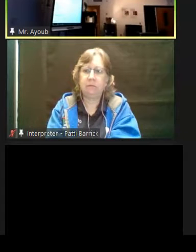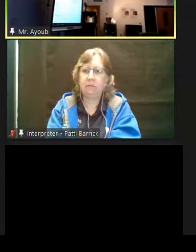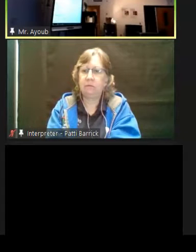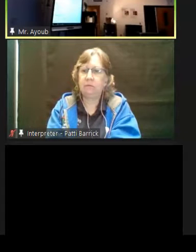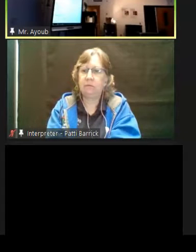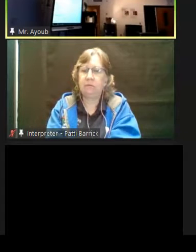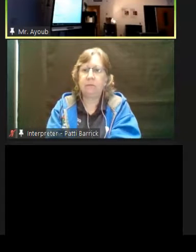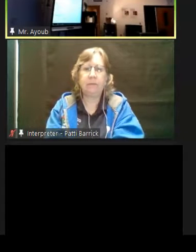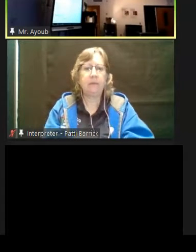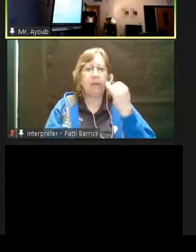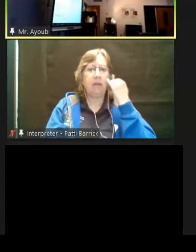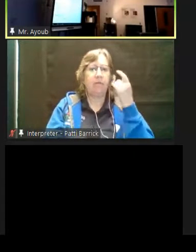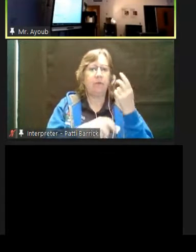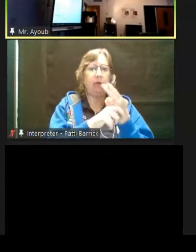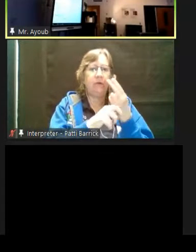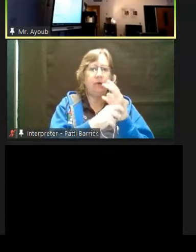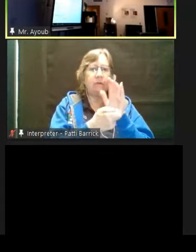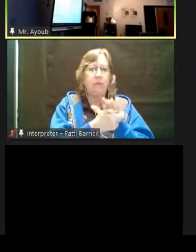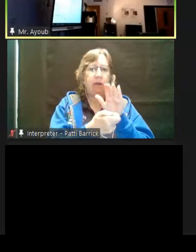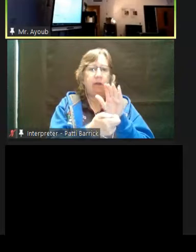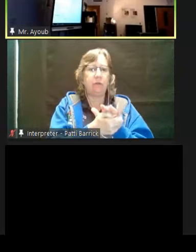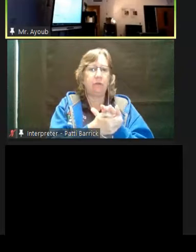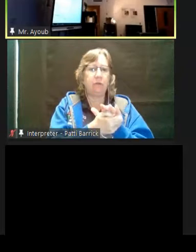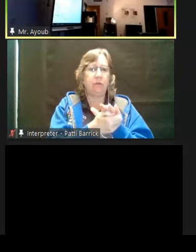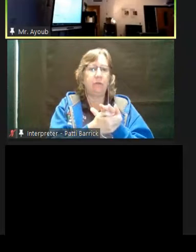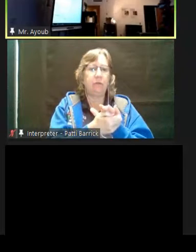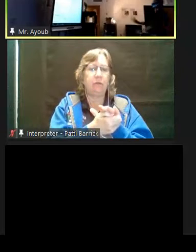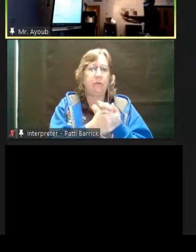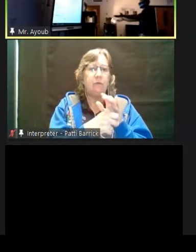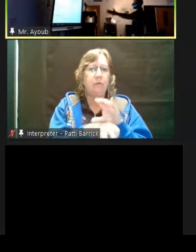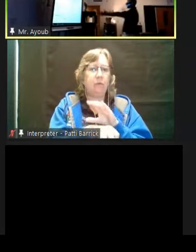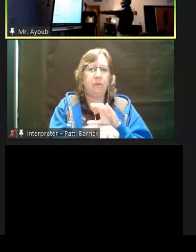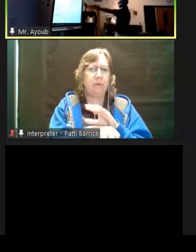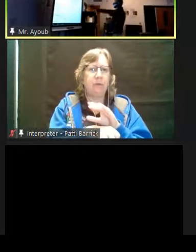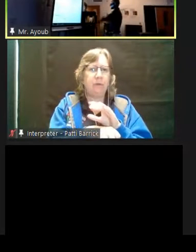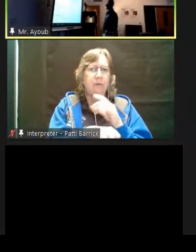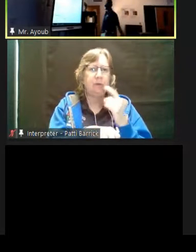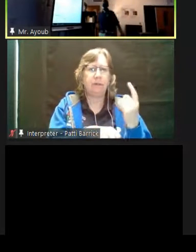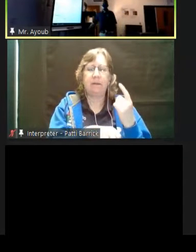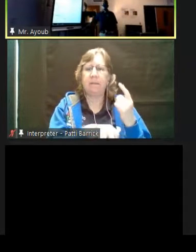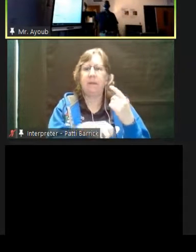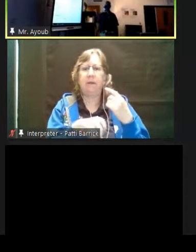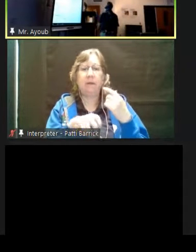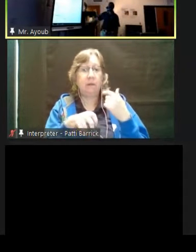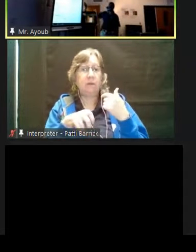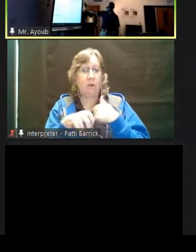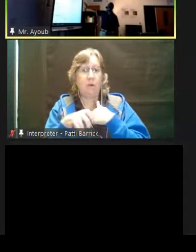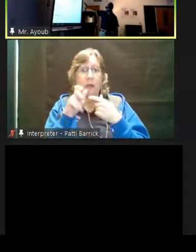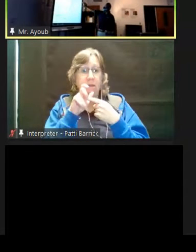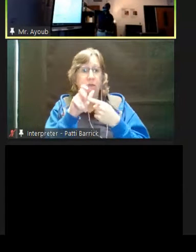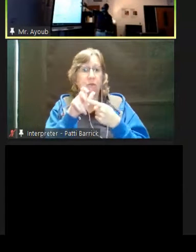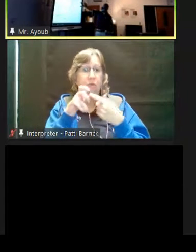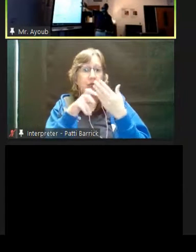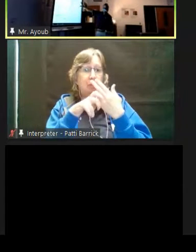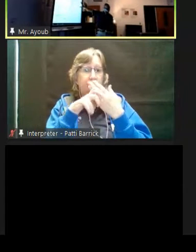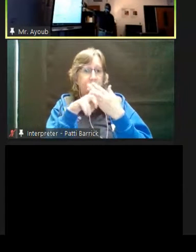So if you're on a school computer, it might not let you do it on the desktop, but you can do it in documents. So what I've done is a split screen for you guys to see what